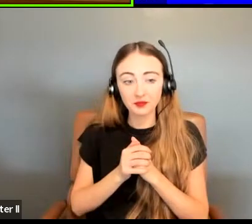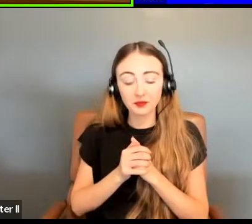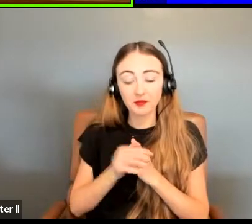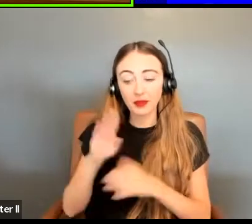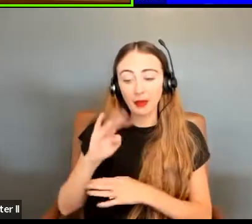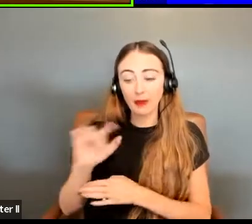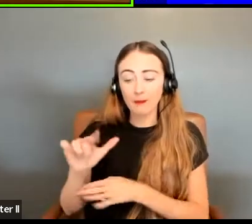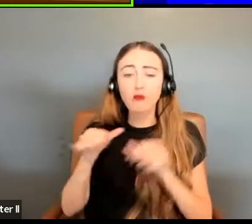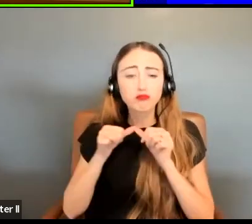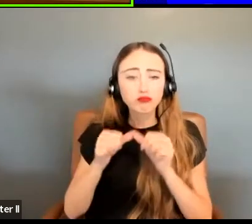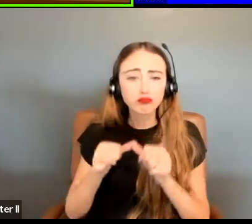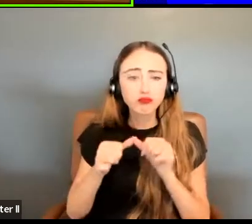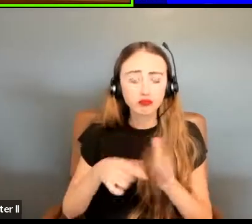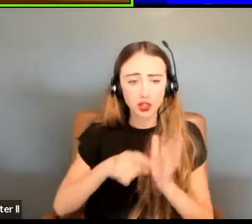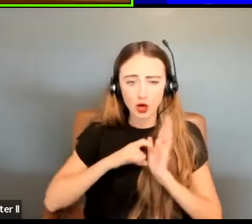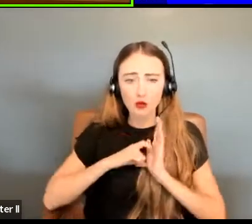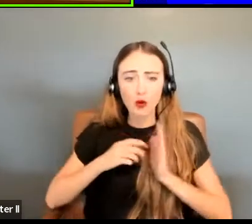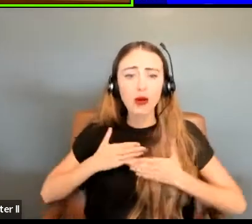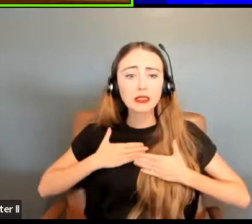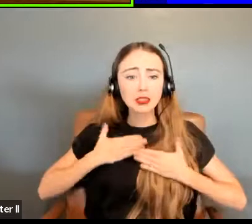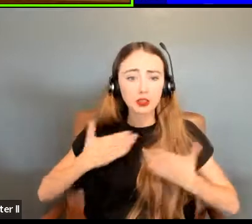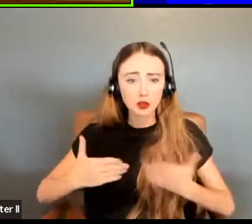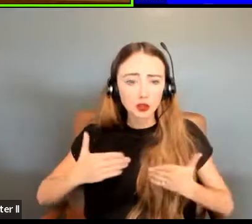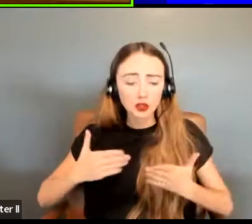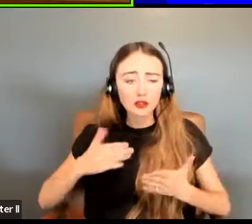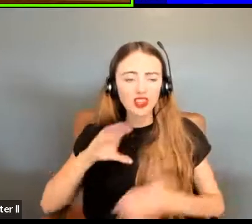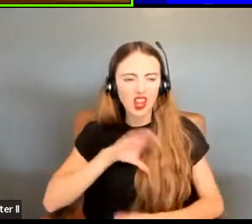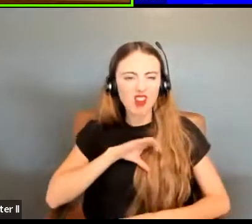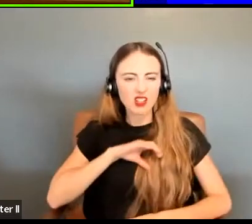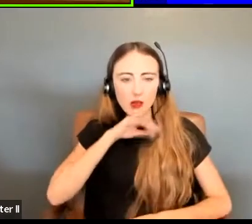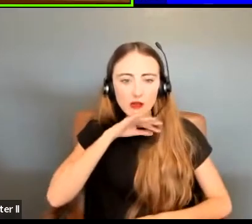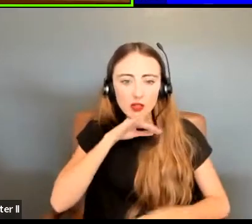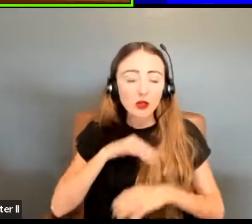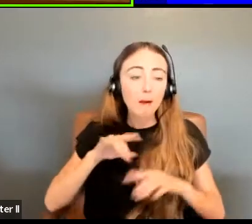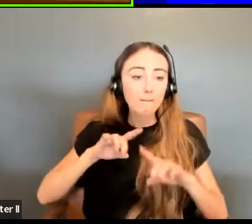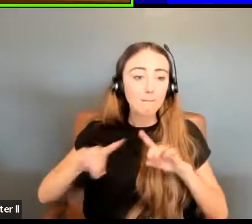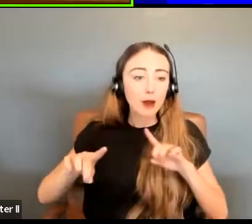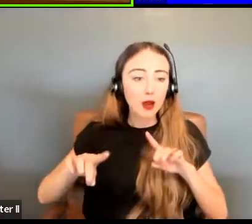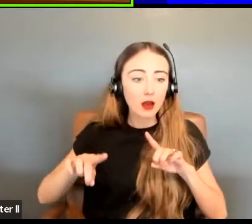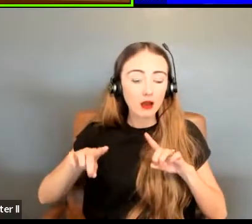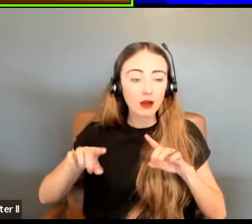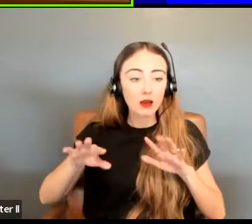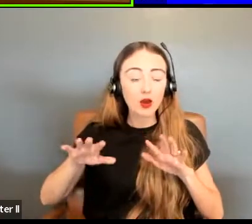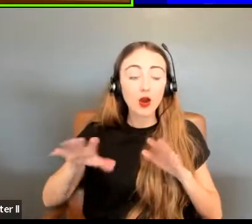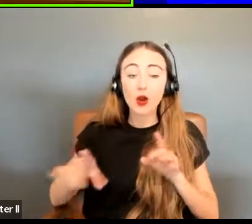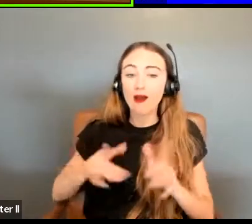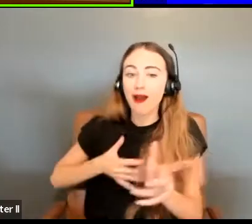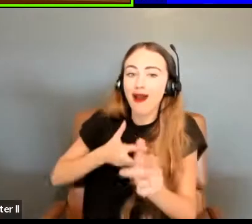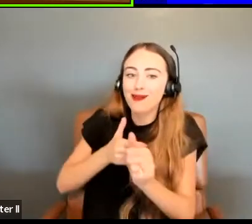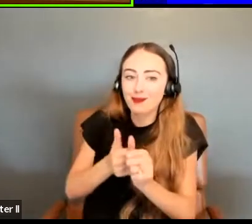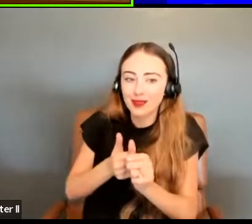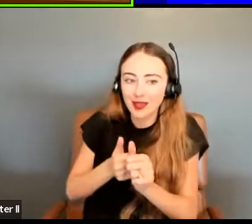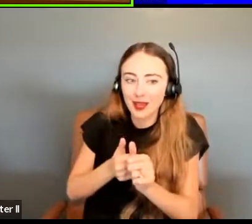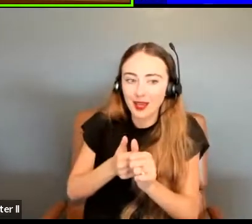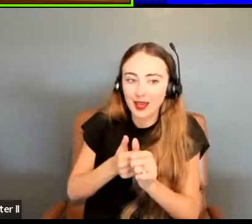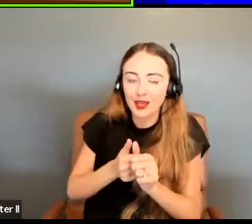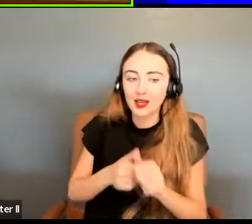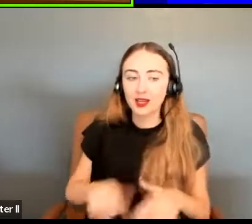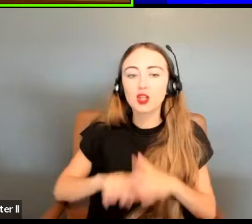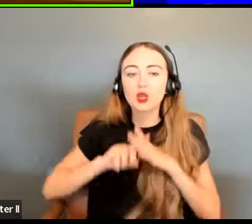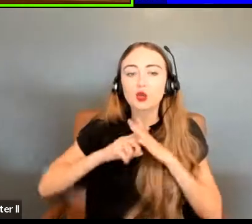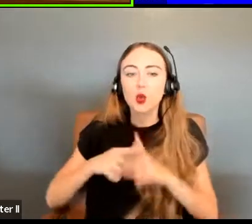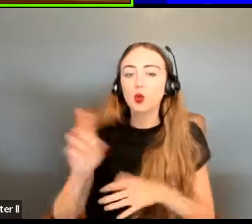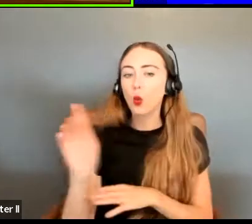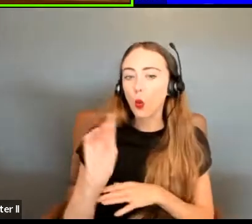would continue to require disclosure of soil characteristics in all real estate contracts, but would update the source for soil